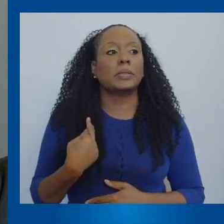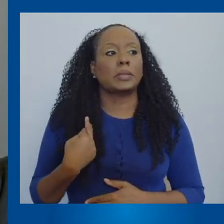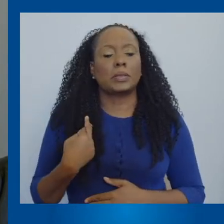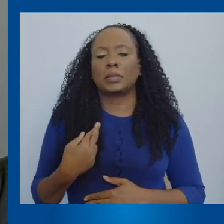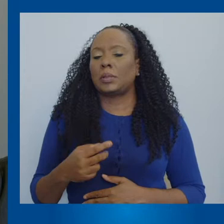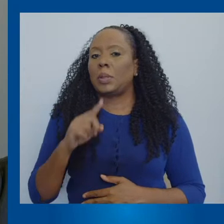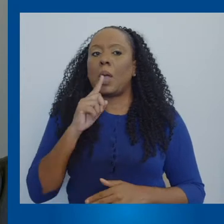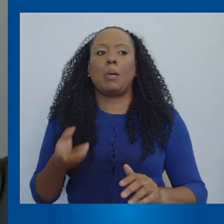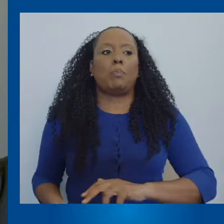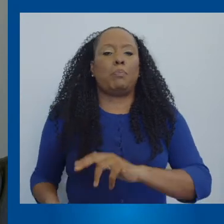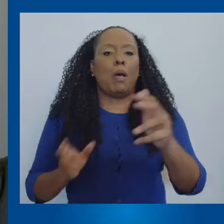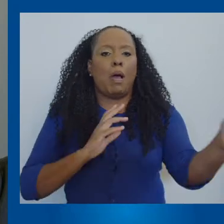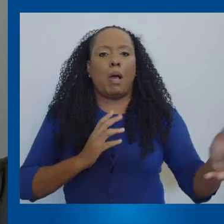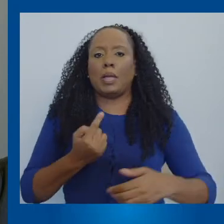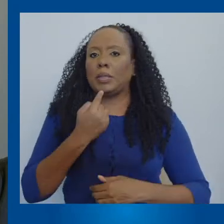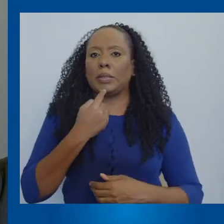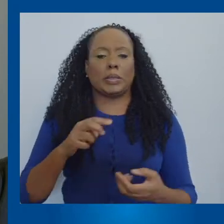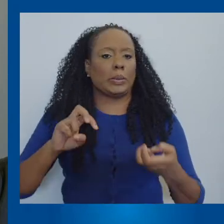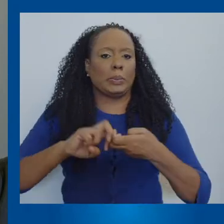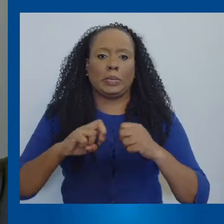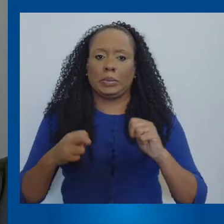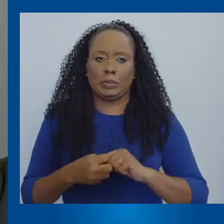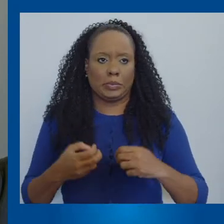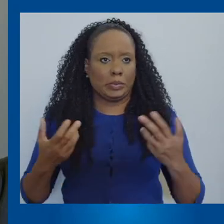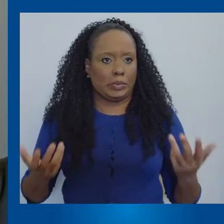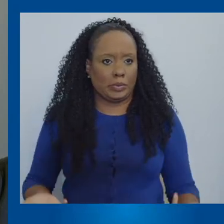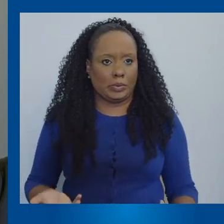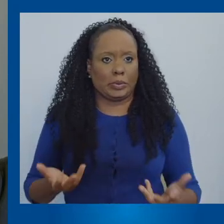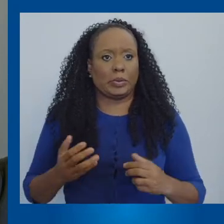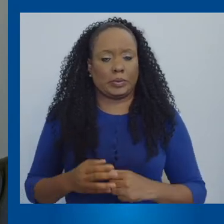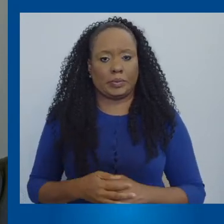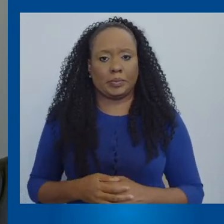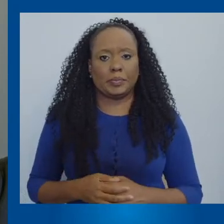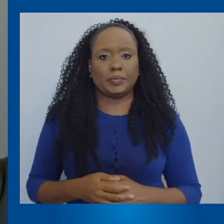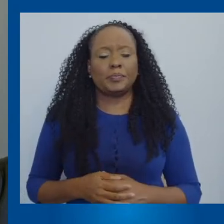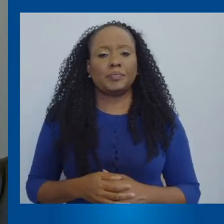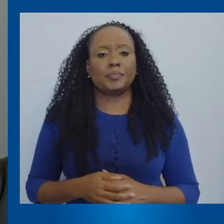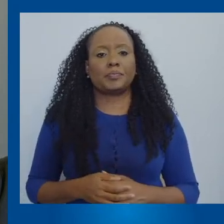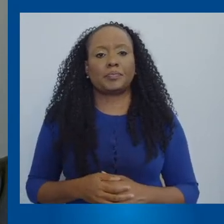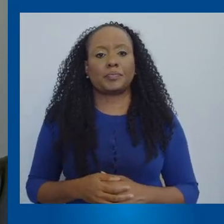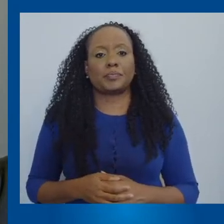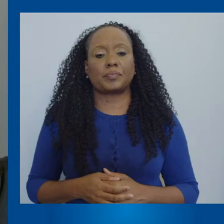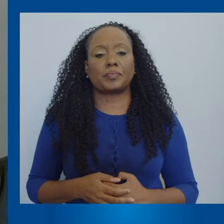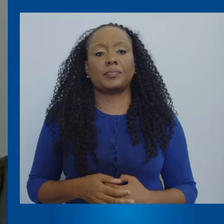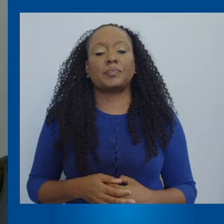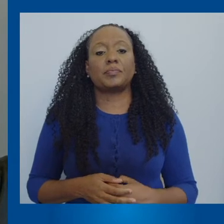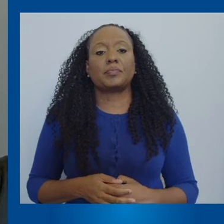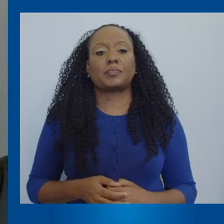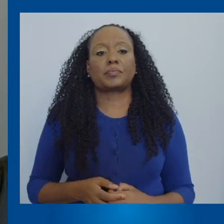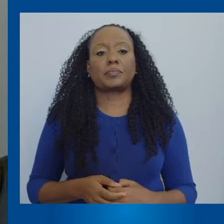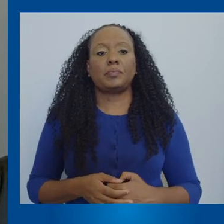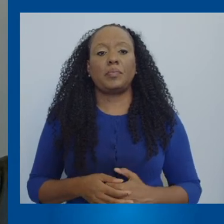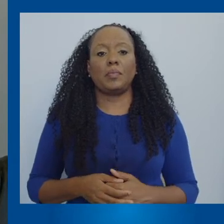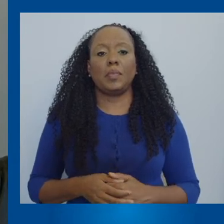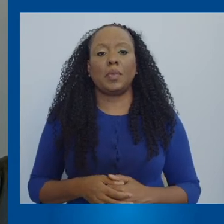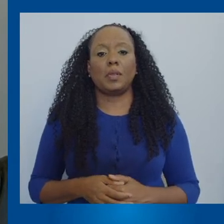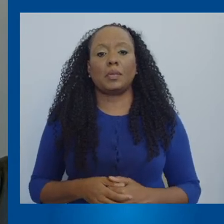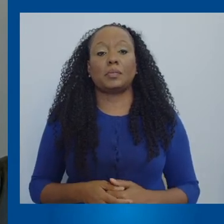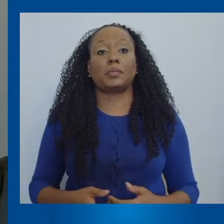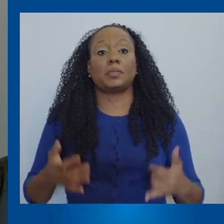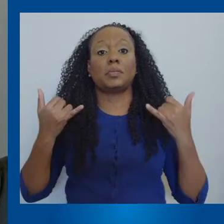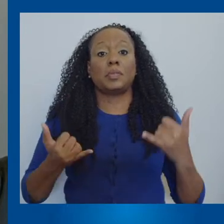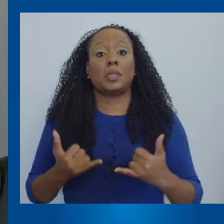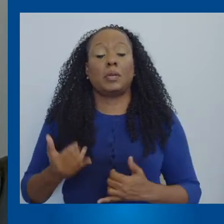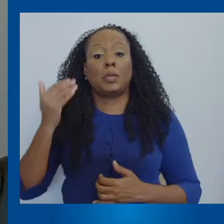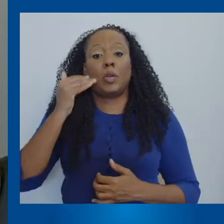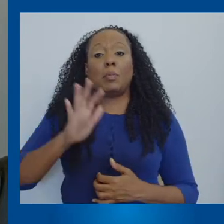far more serious problems as a result of the antimicrobial resistance. Today, we know that there are about 5